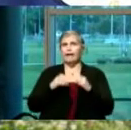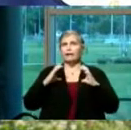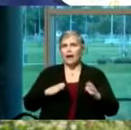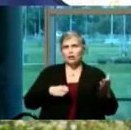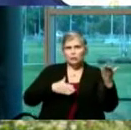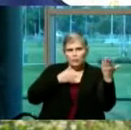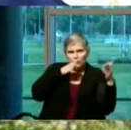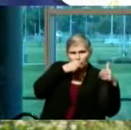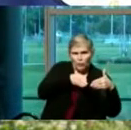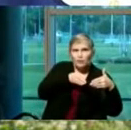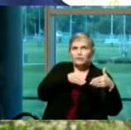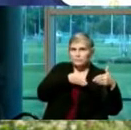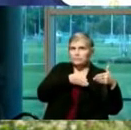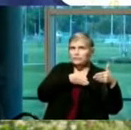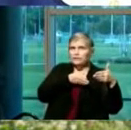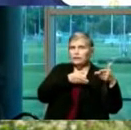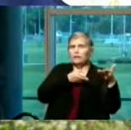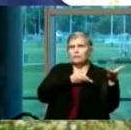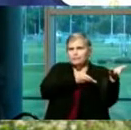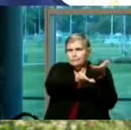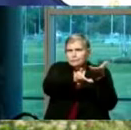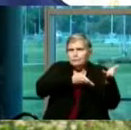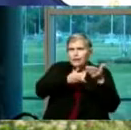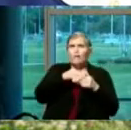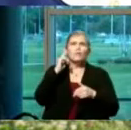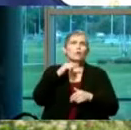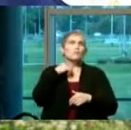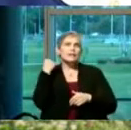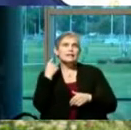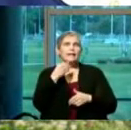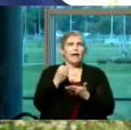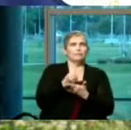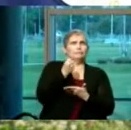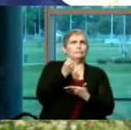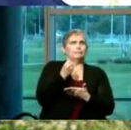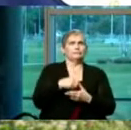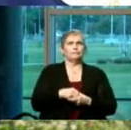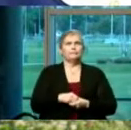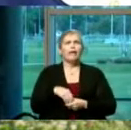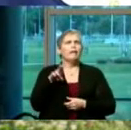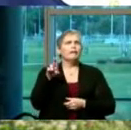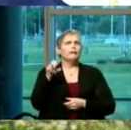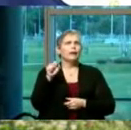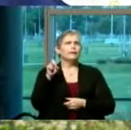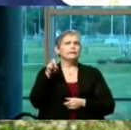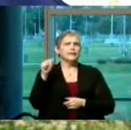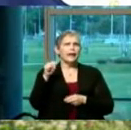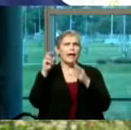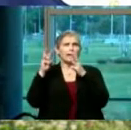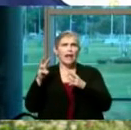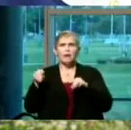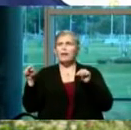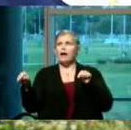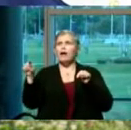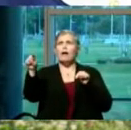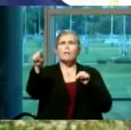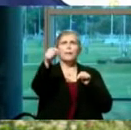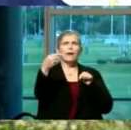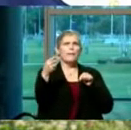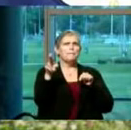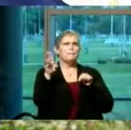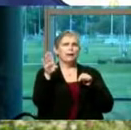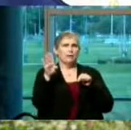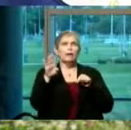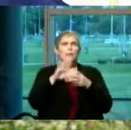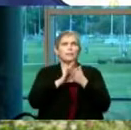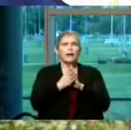information on both the risks and the mitigation opportunities. Our USDA climate hubs are increasingly becoming a